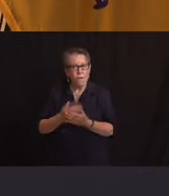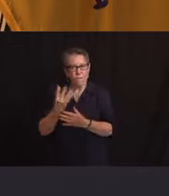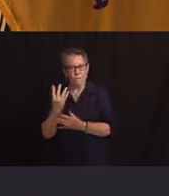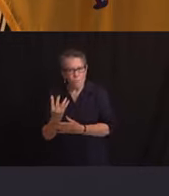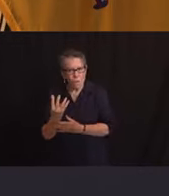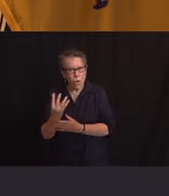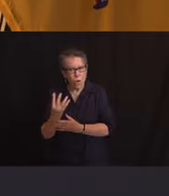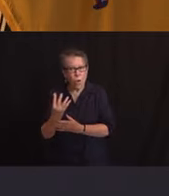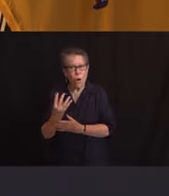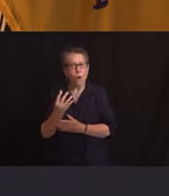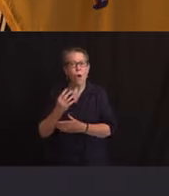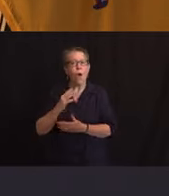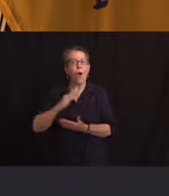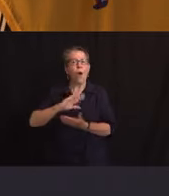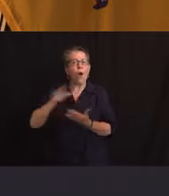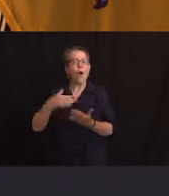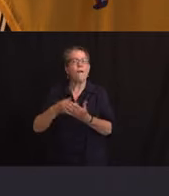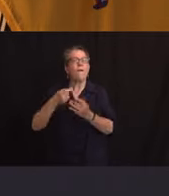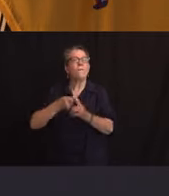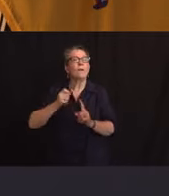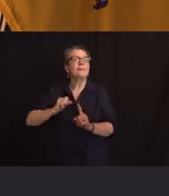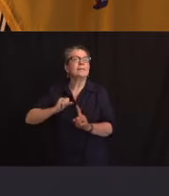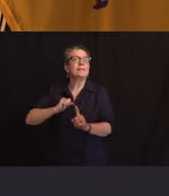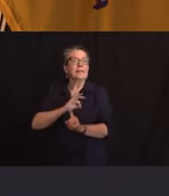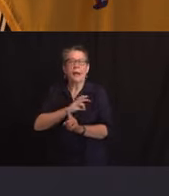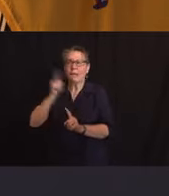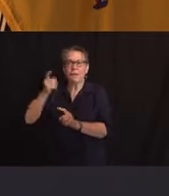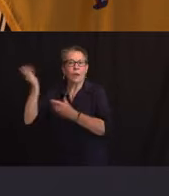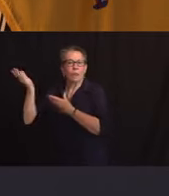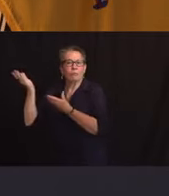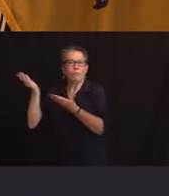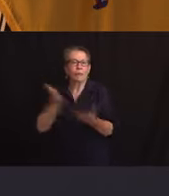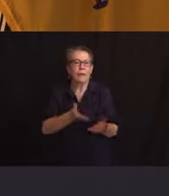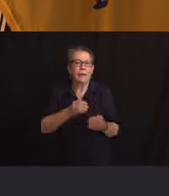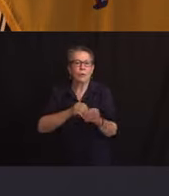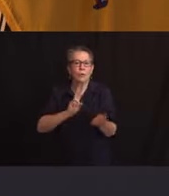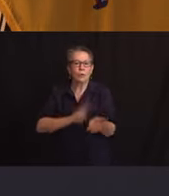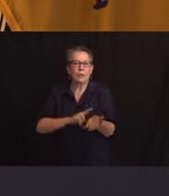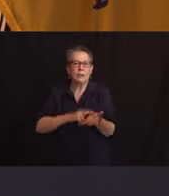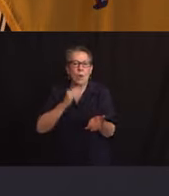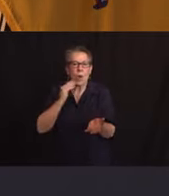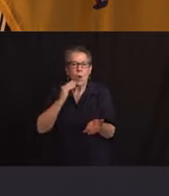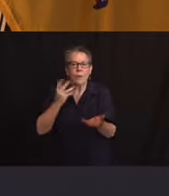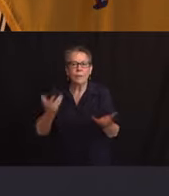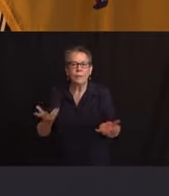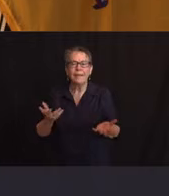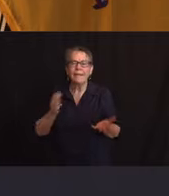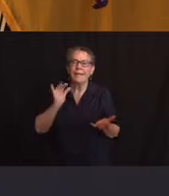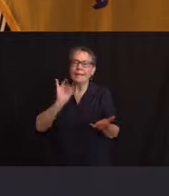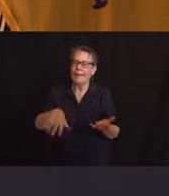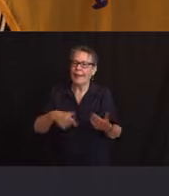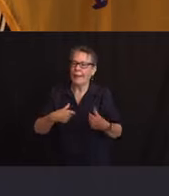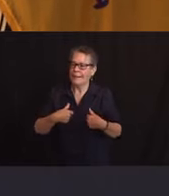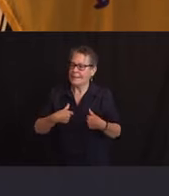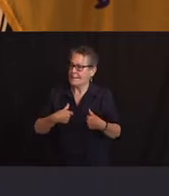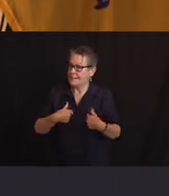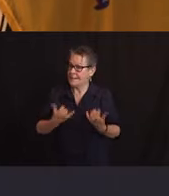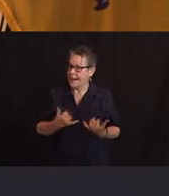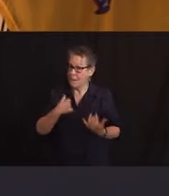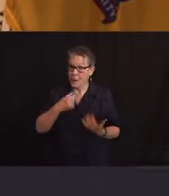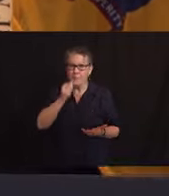all staff related. At a certain point, our patience runs thin on that. Ed, any comment on